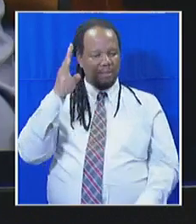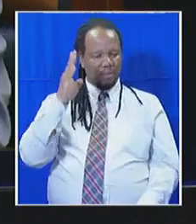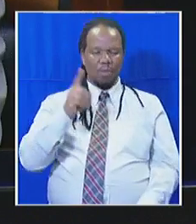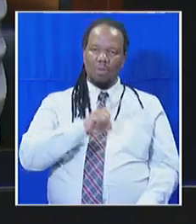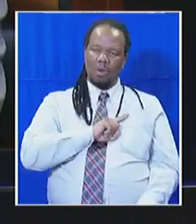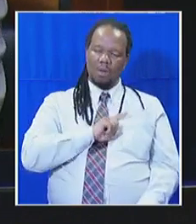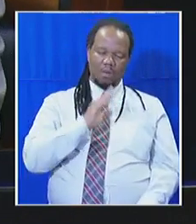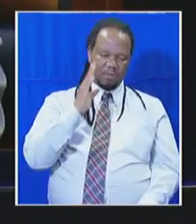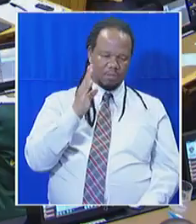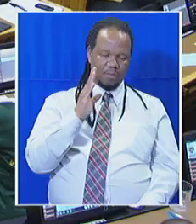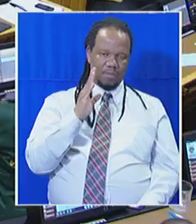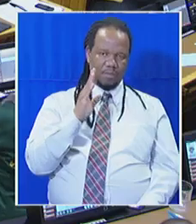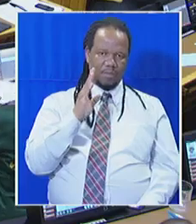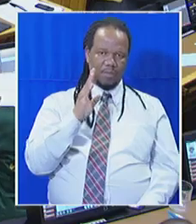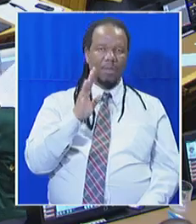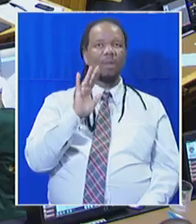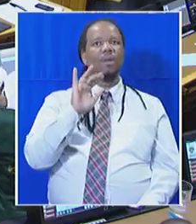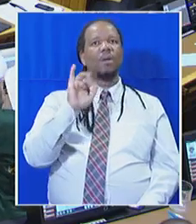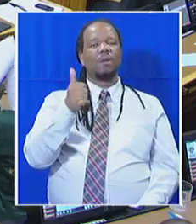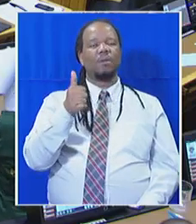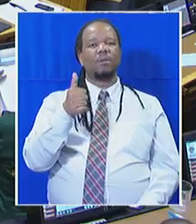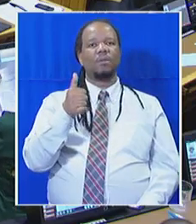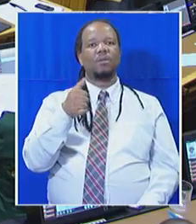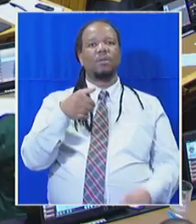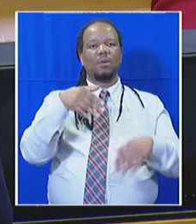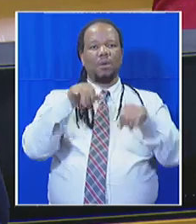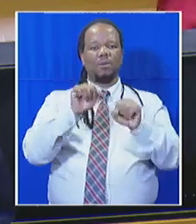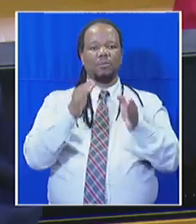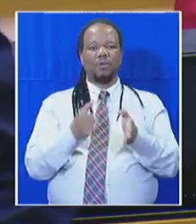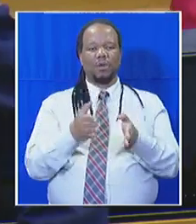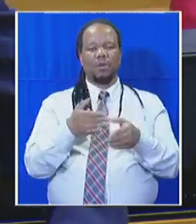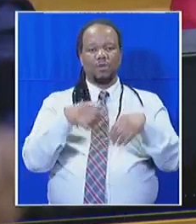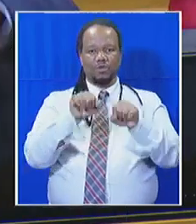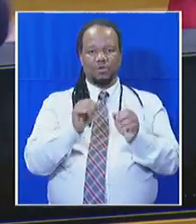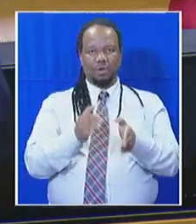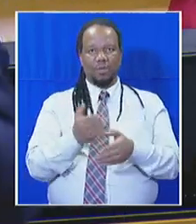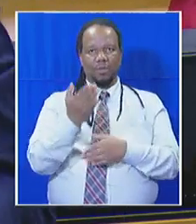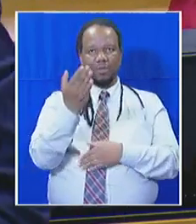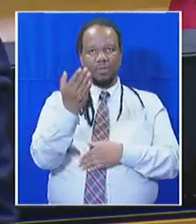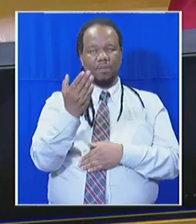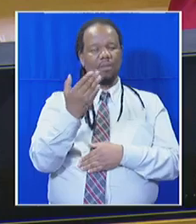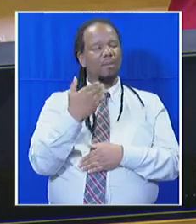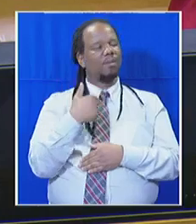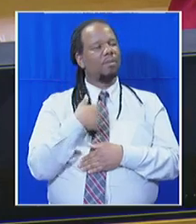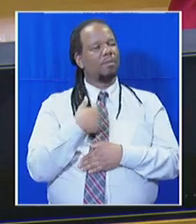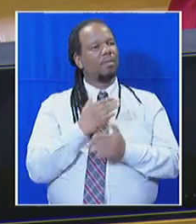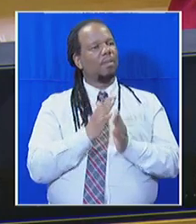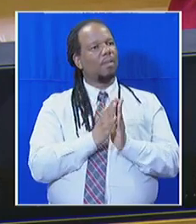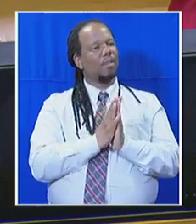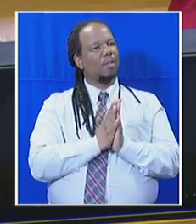No, Deputy Presiding Officer, House Chairperson, I want to request that in terms